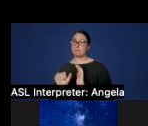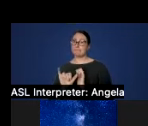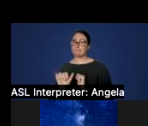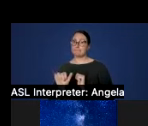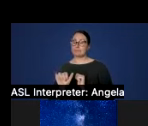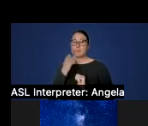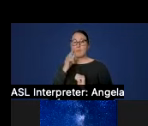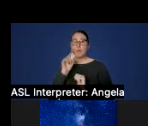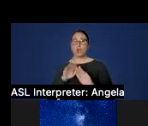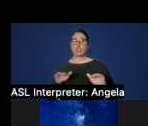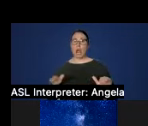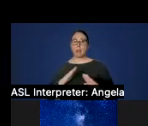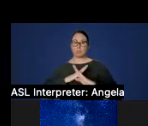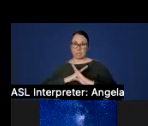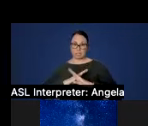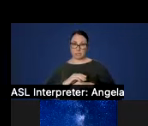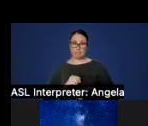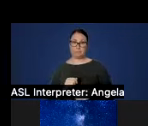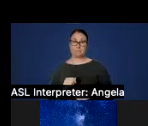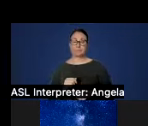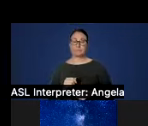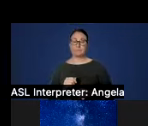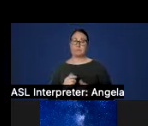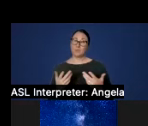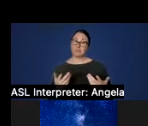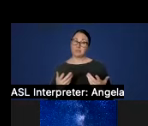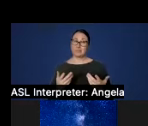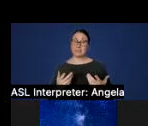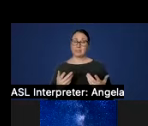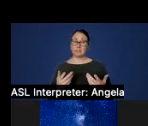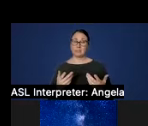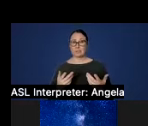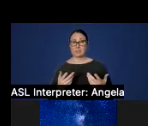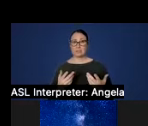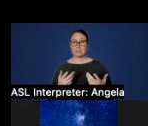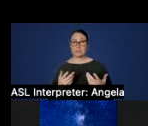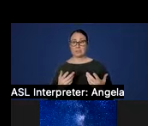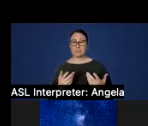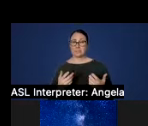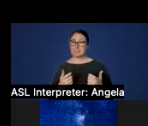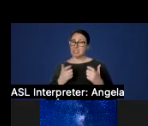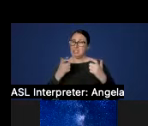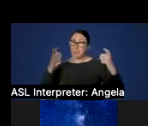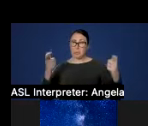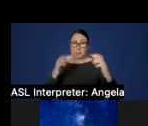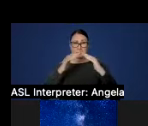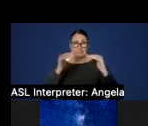child protection, which, you know, was a huge system that has many